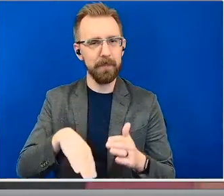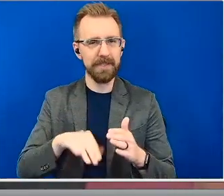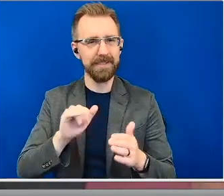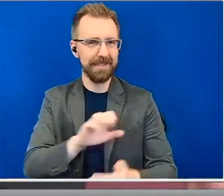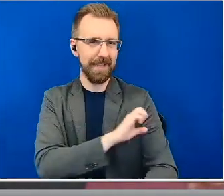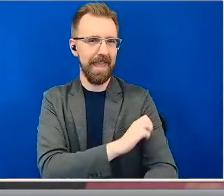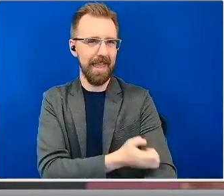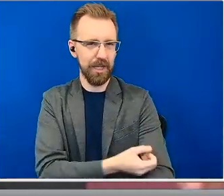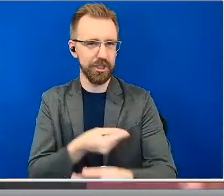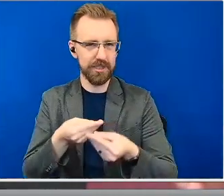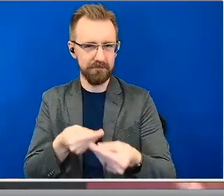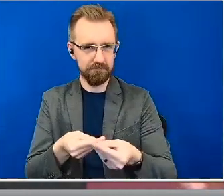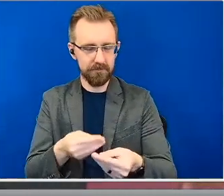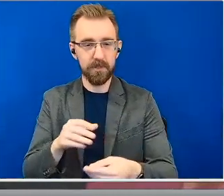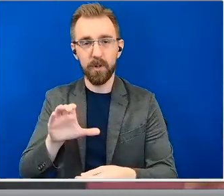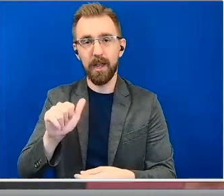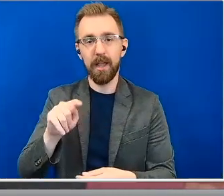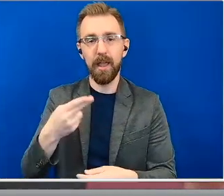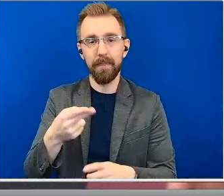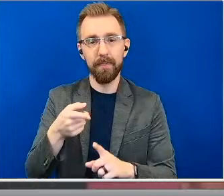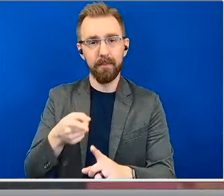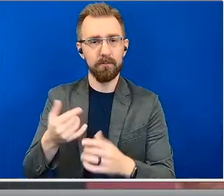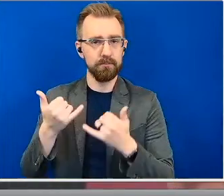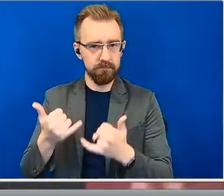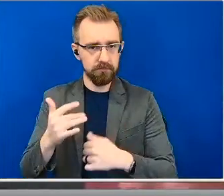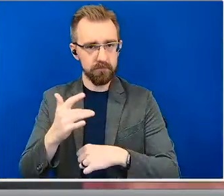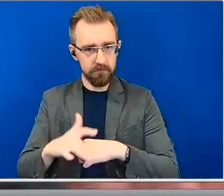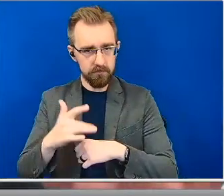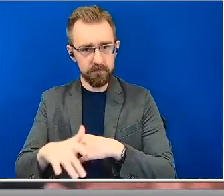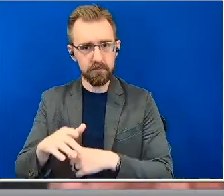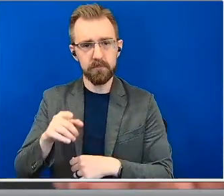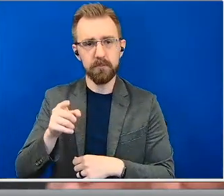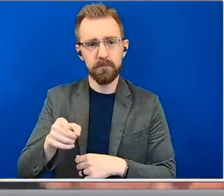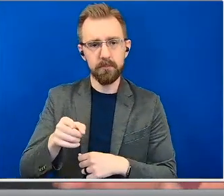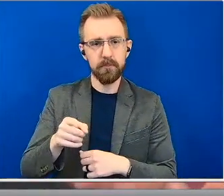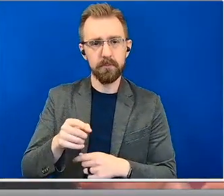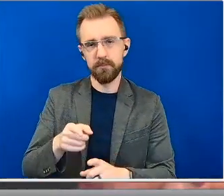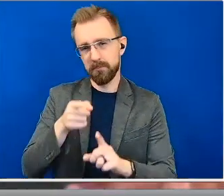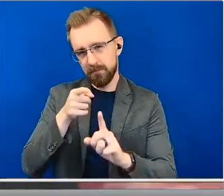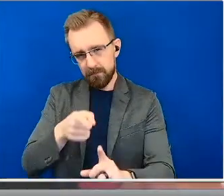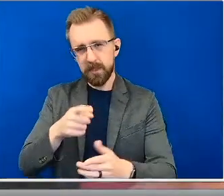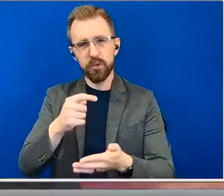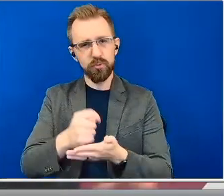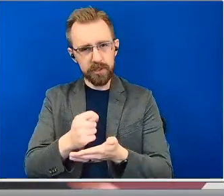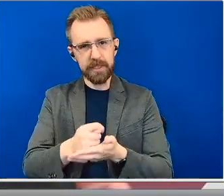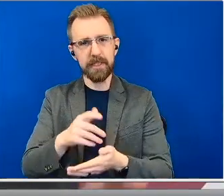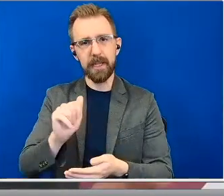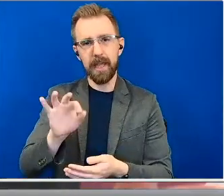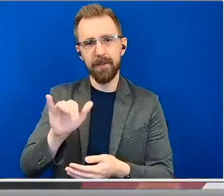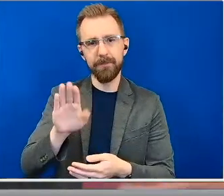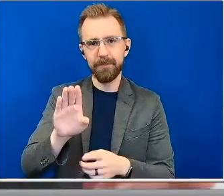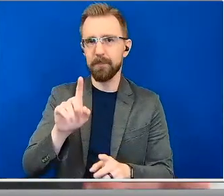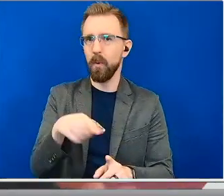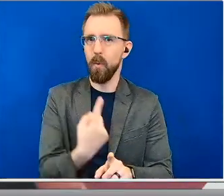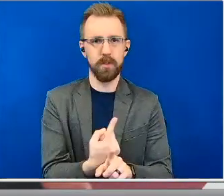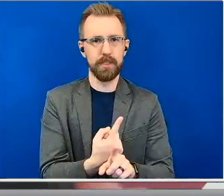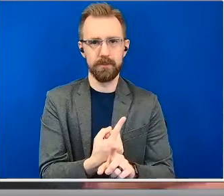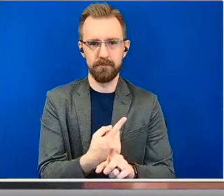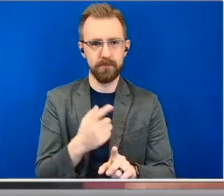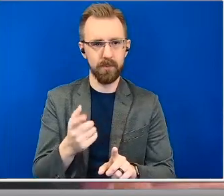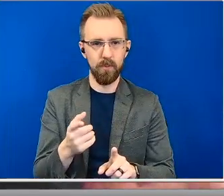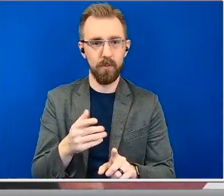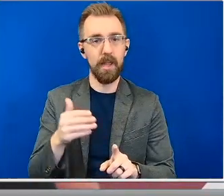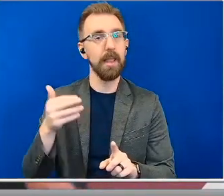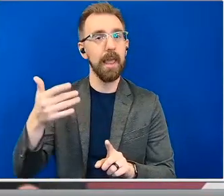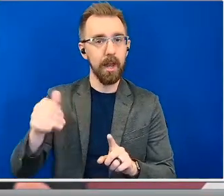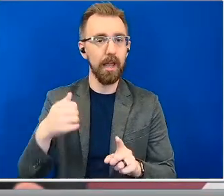catheter that is currently available is geared toward treating atrial fibrillation only. So down the road, we can have other catheters